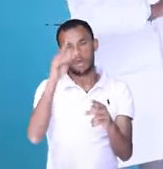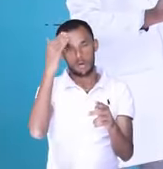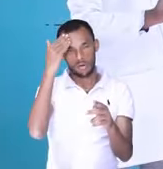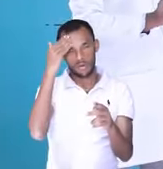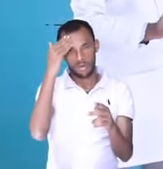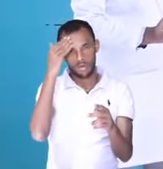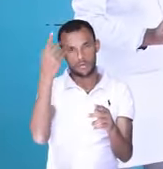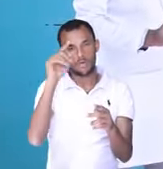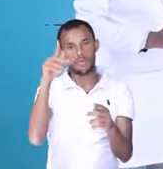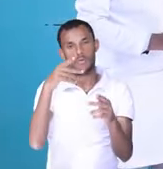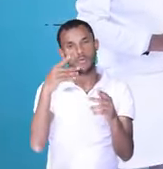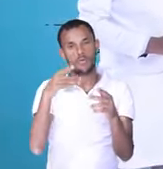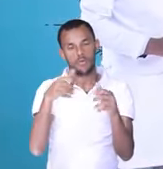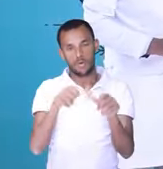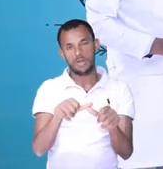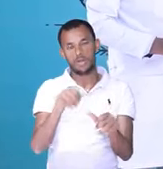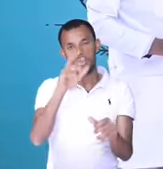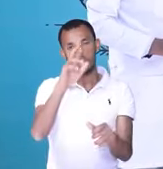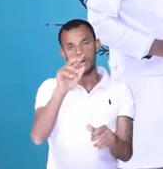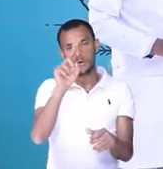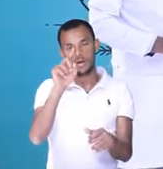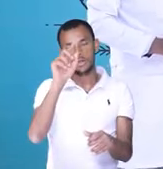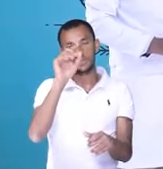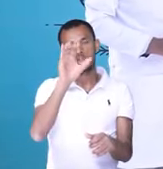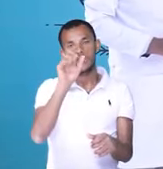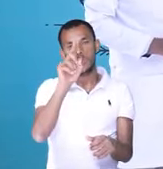For constant, R1, C1,